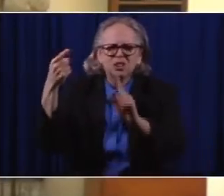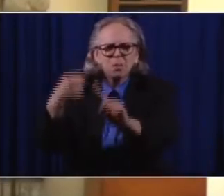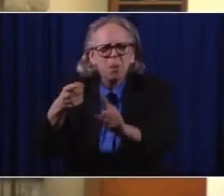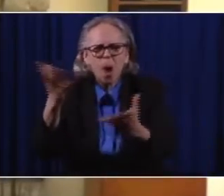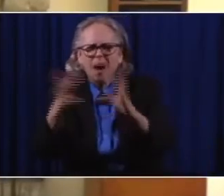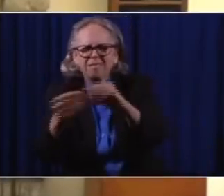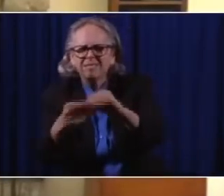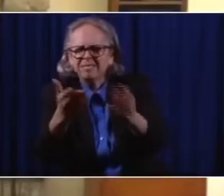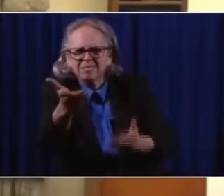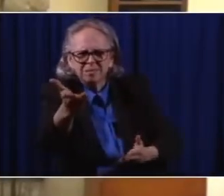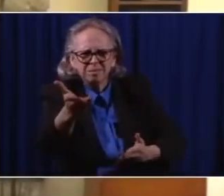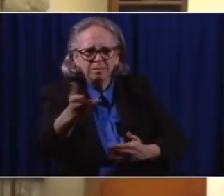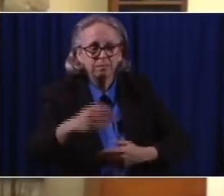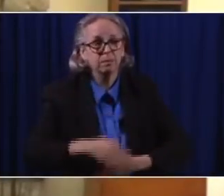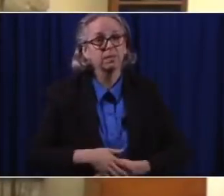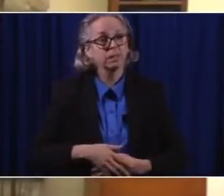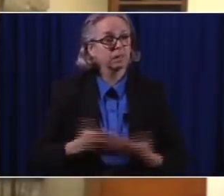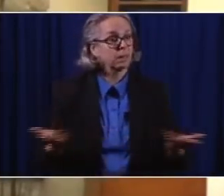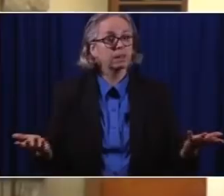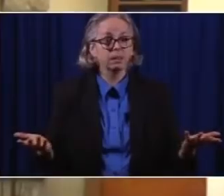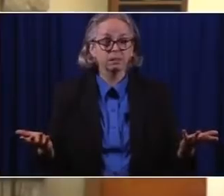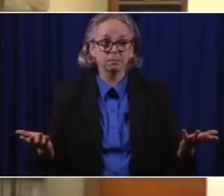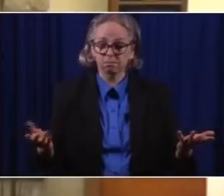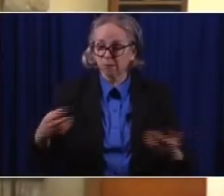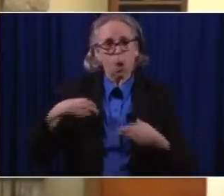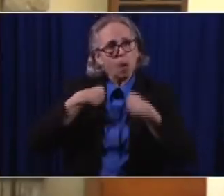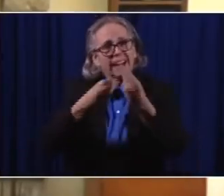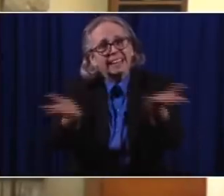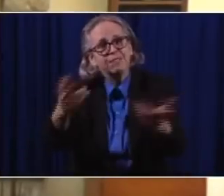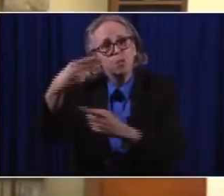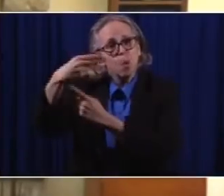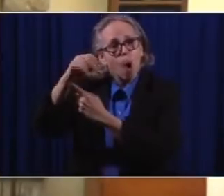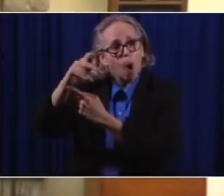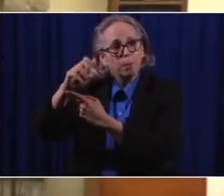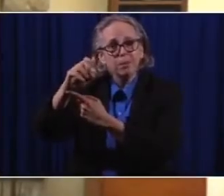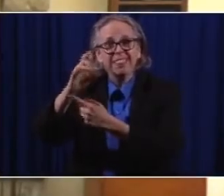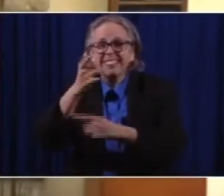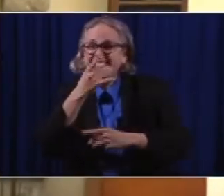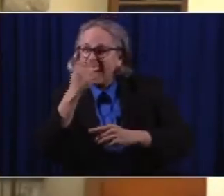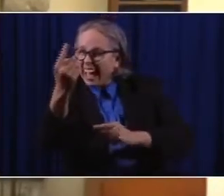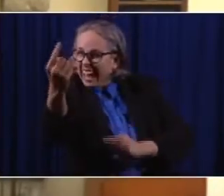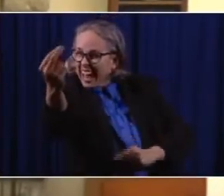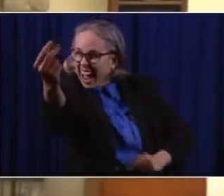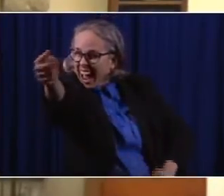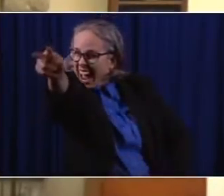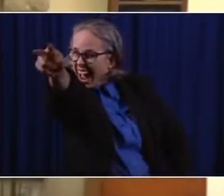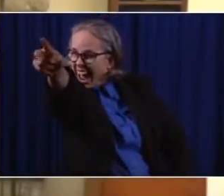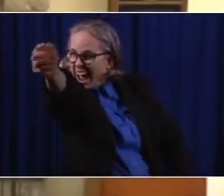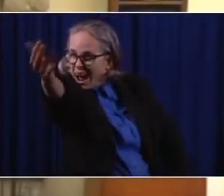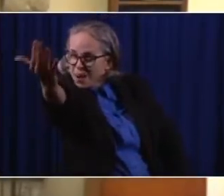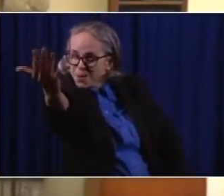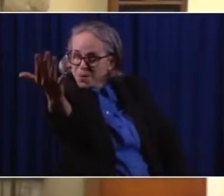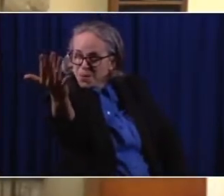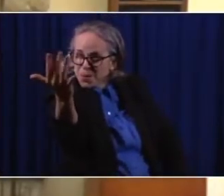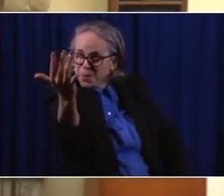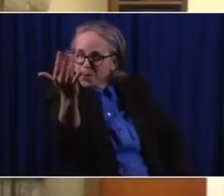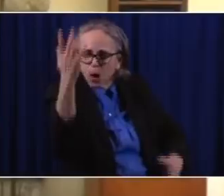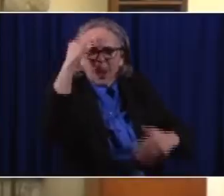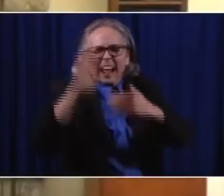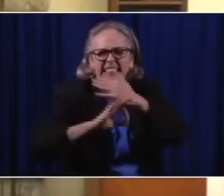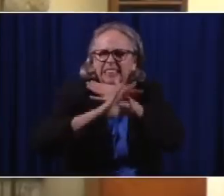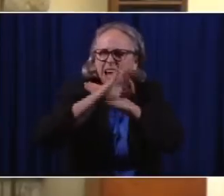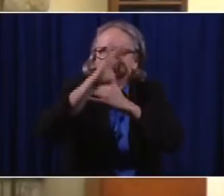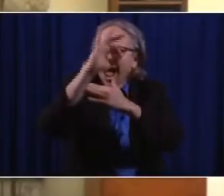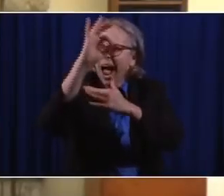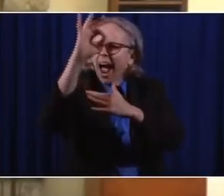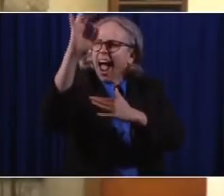We're going to get through this. There is light at the end. We can see the spring coming. We can see the sun coming up. We're just not there yet, and we got to get there. And